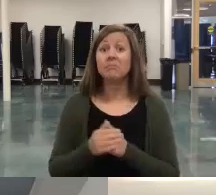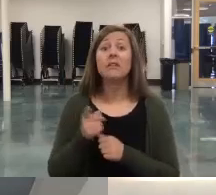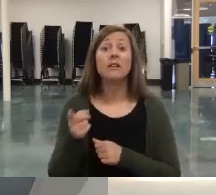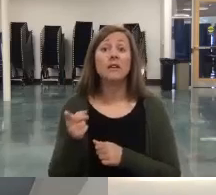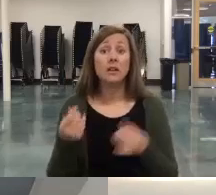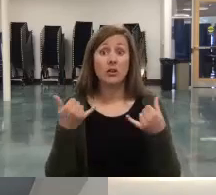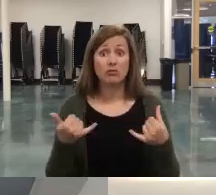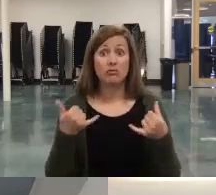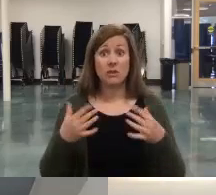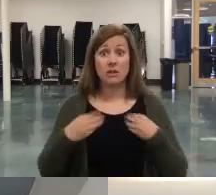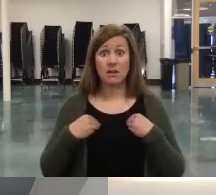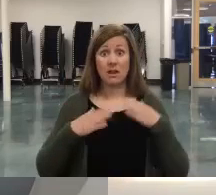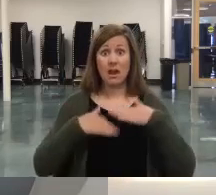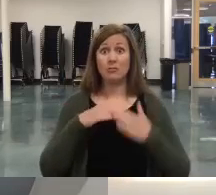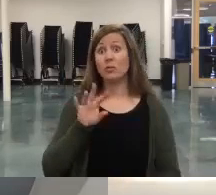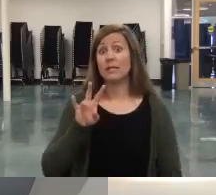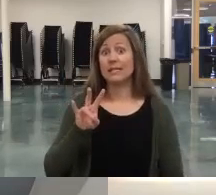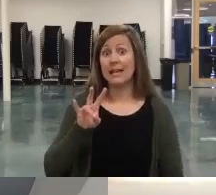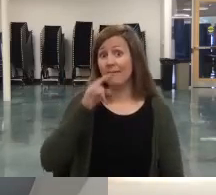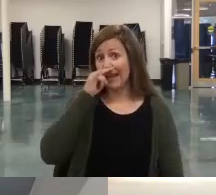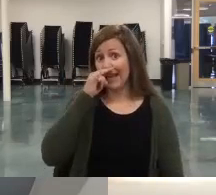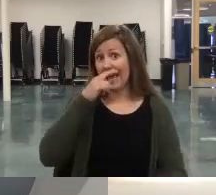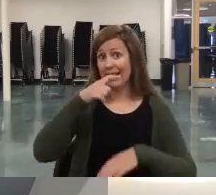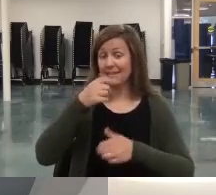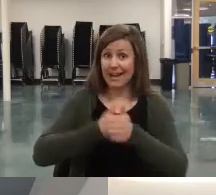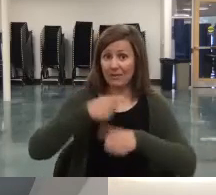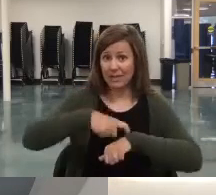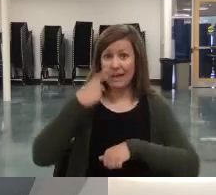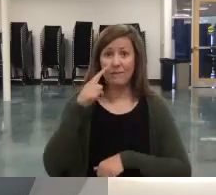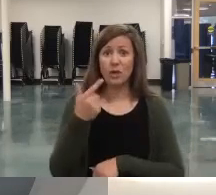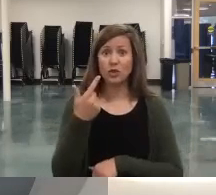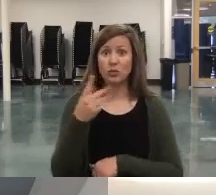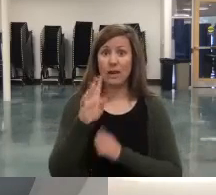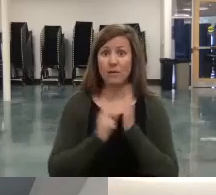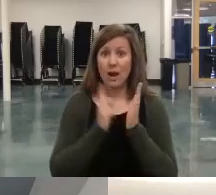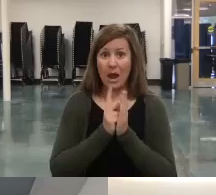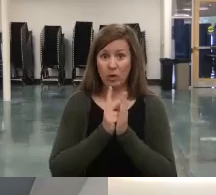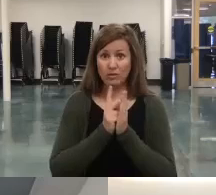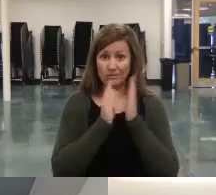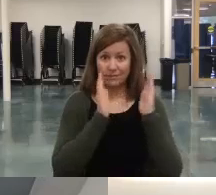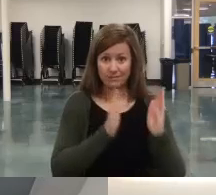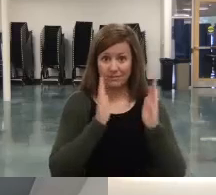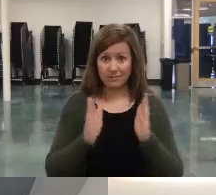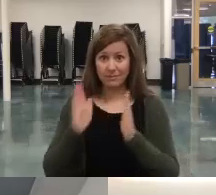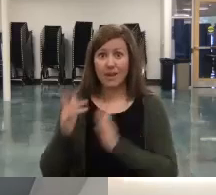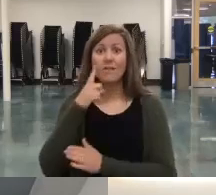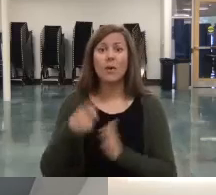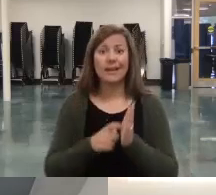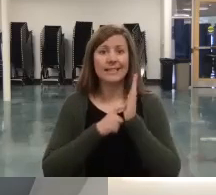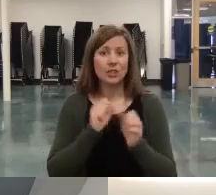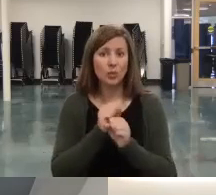currently taking up to 7 kids at a time for 24 hours a day. And those are for essential